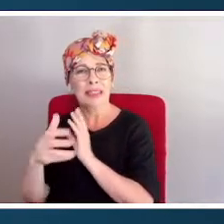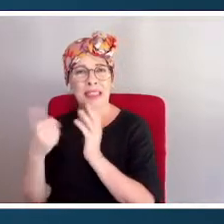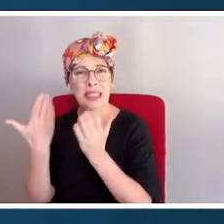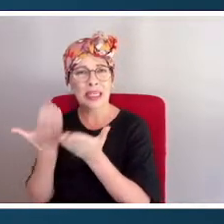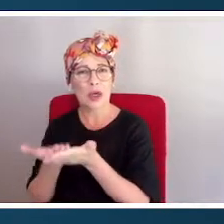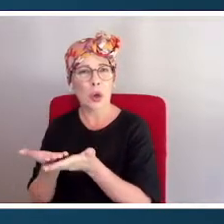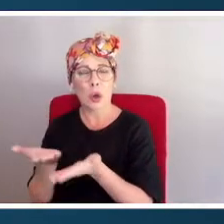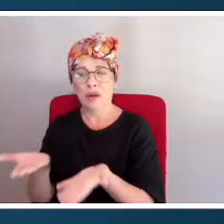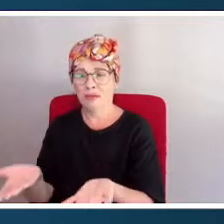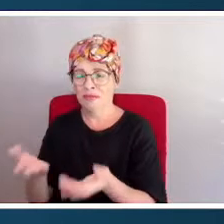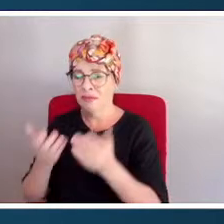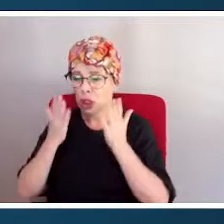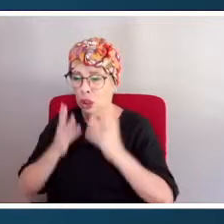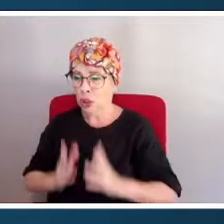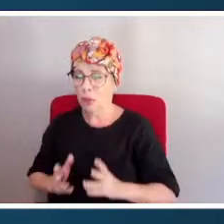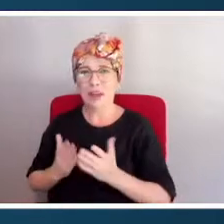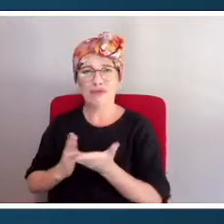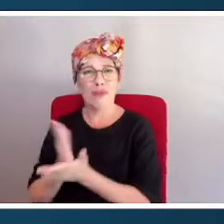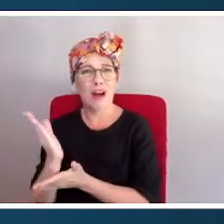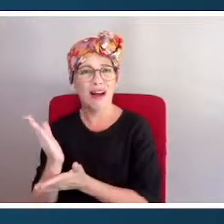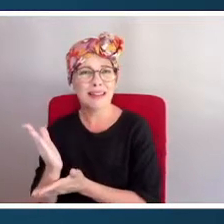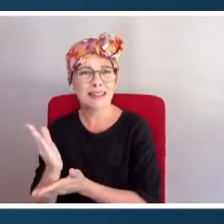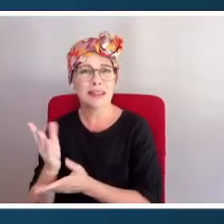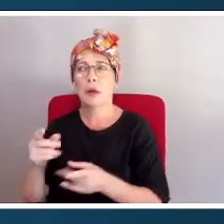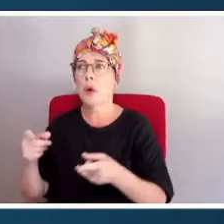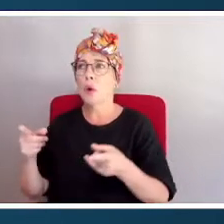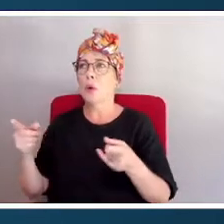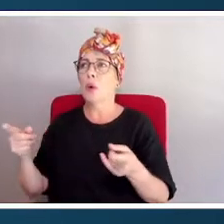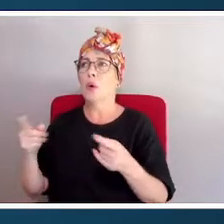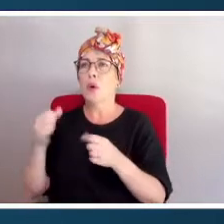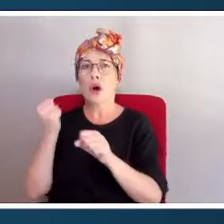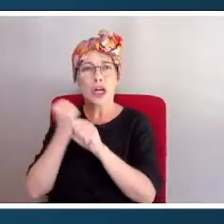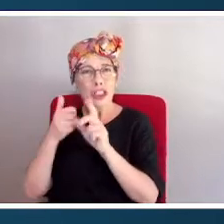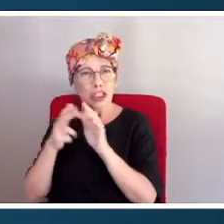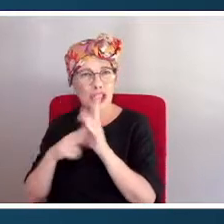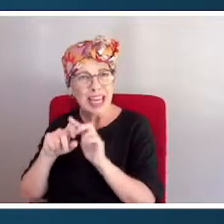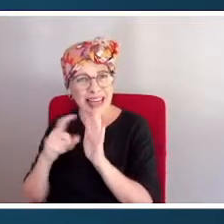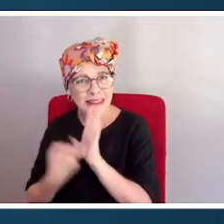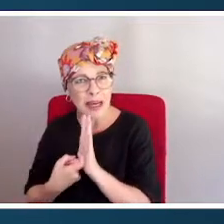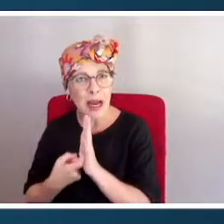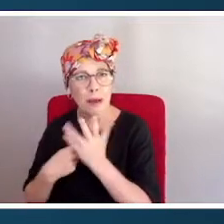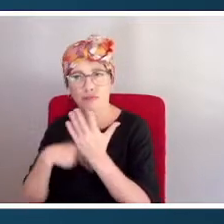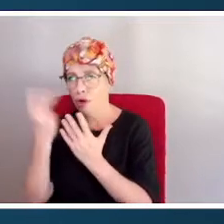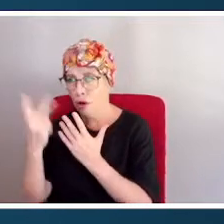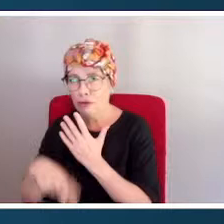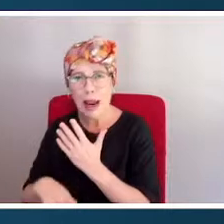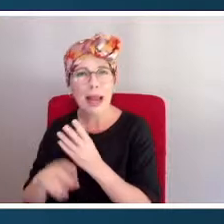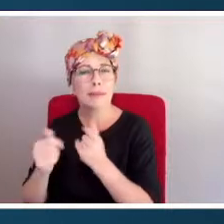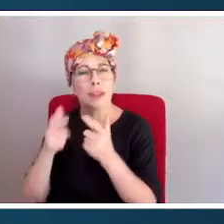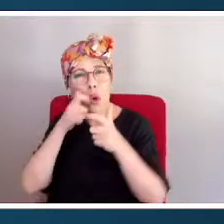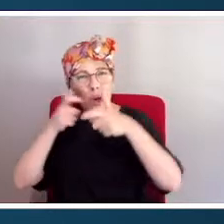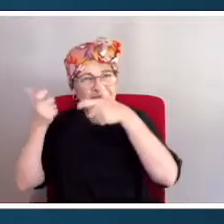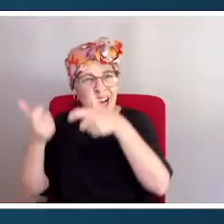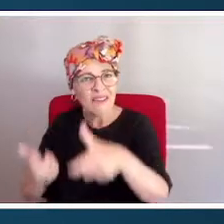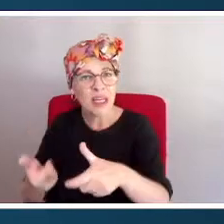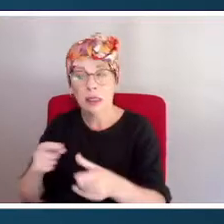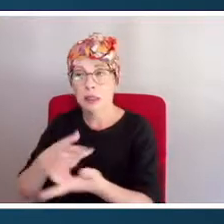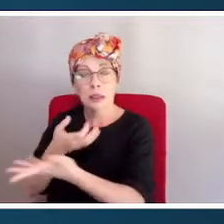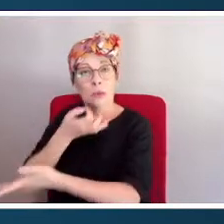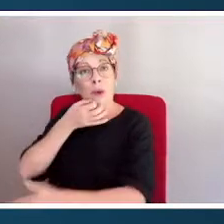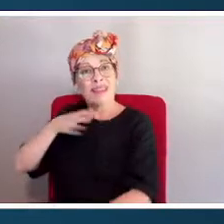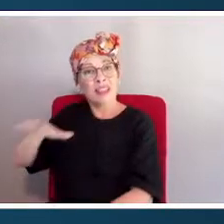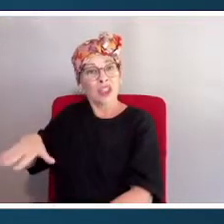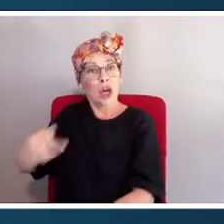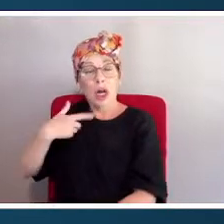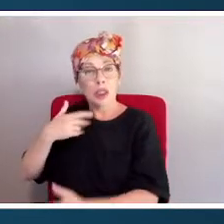child doesn't finish primary education, when that child barely eats a decent meal a day, when